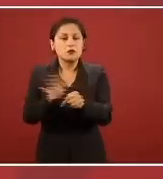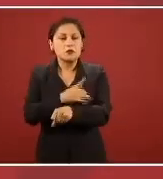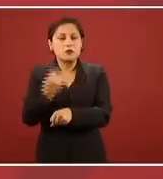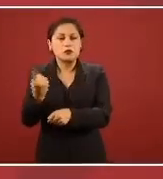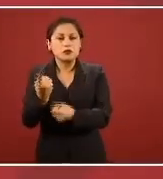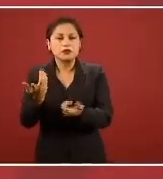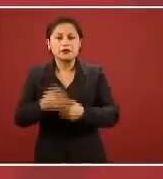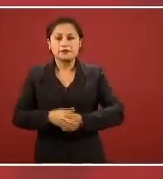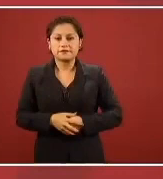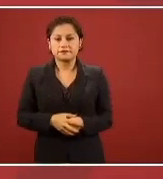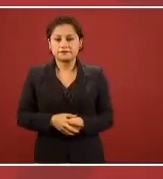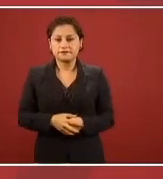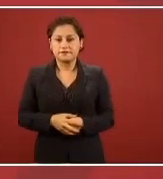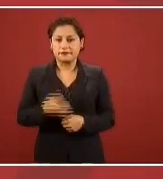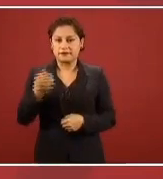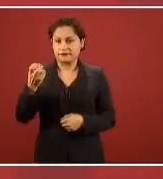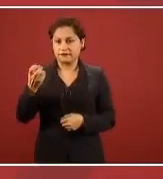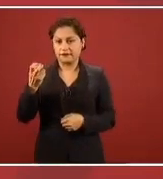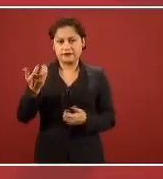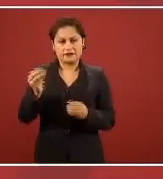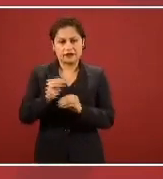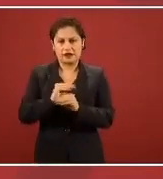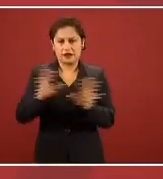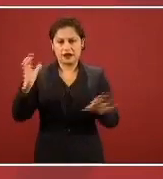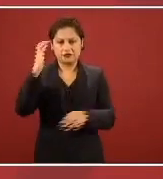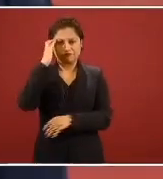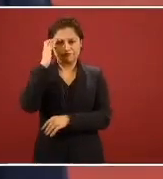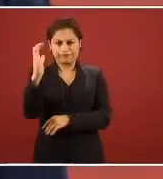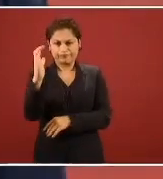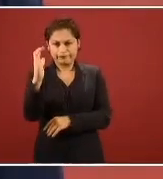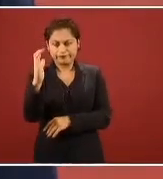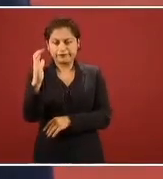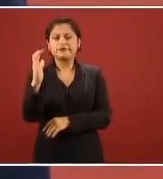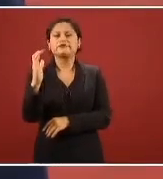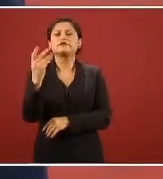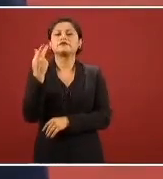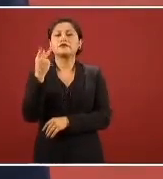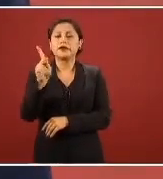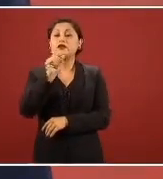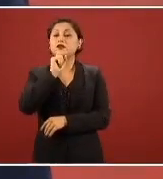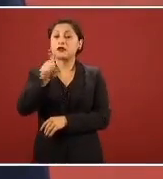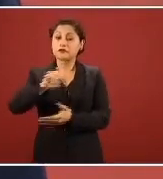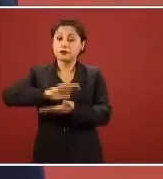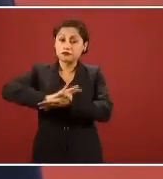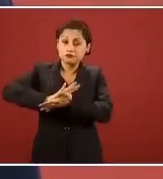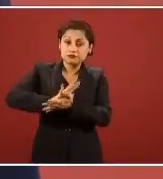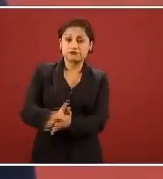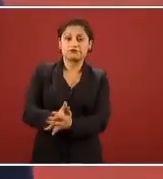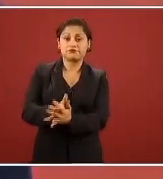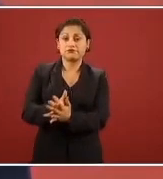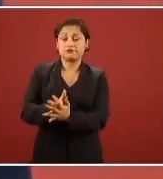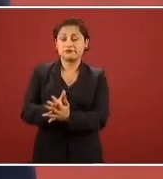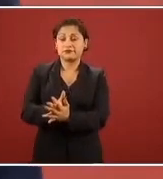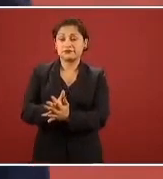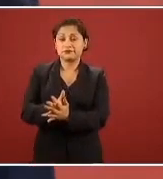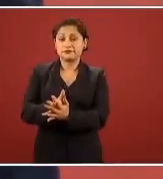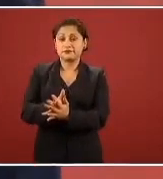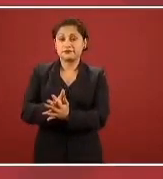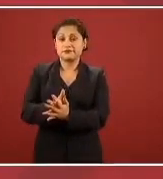además besides, de un crimen, it's a crime, un acto de discriminación, an act of discrimination,